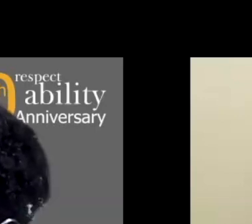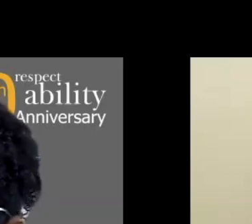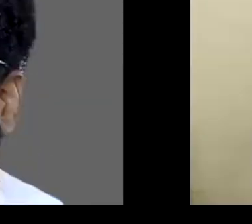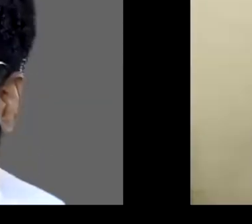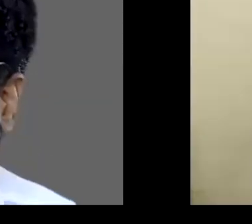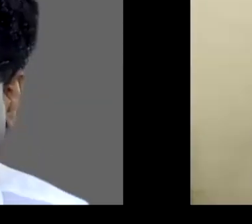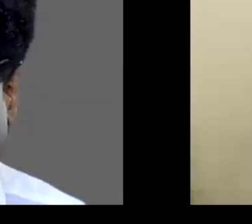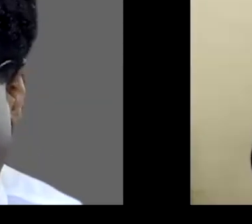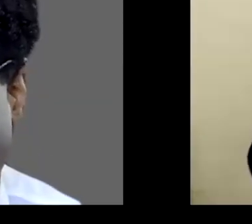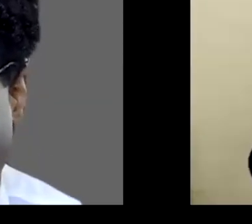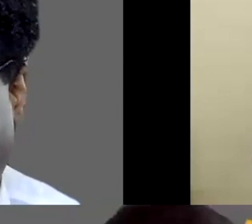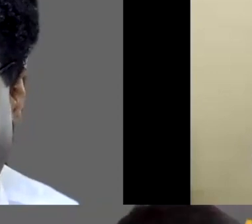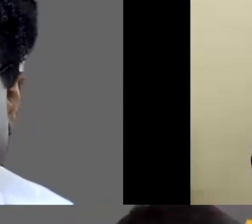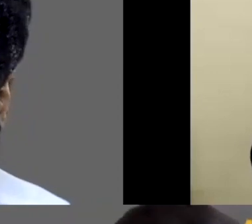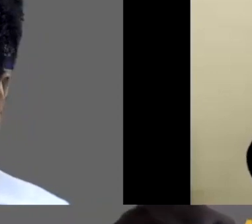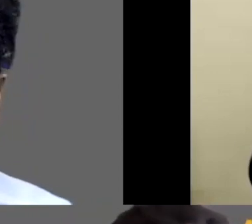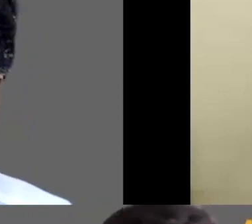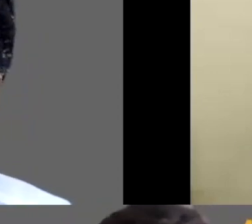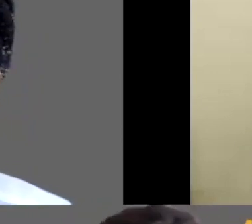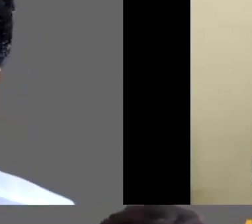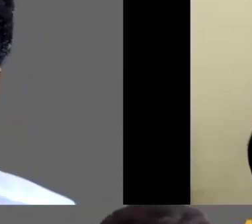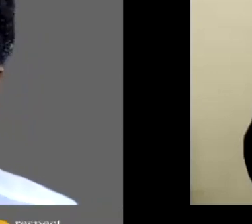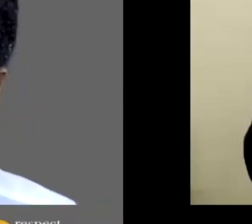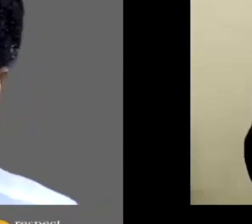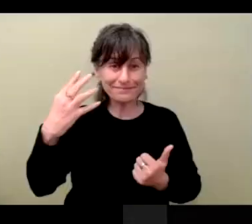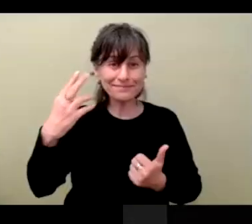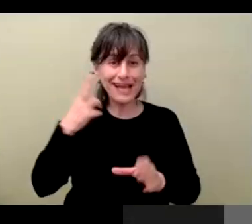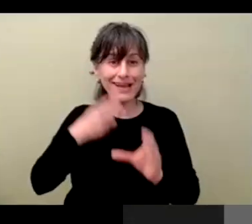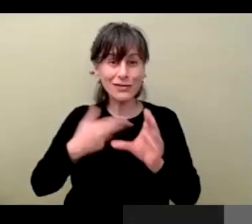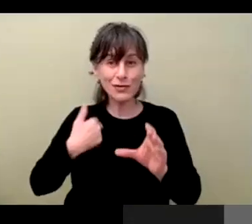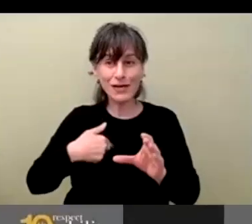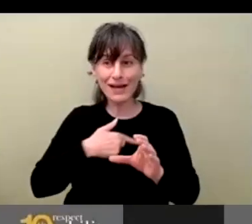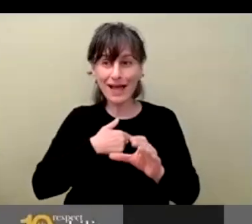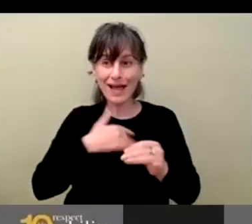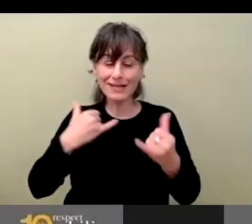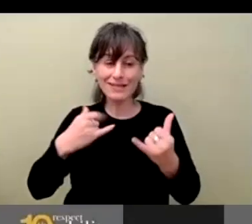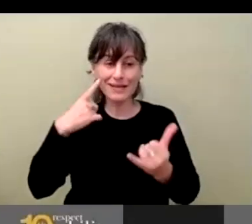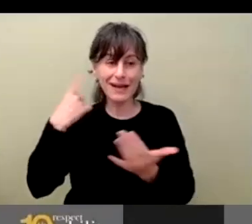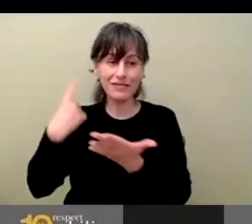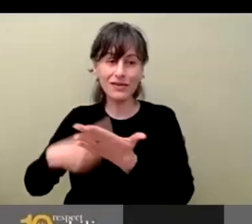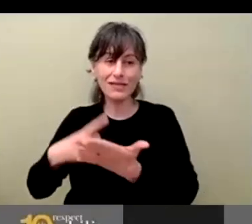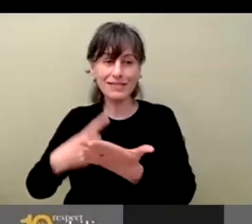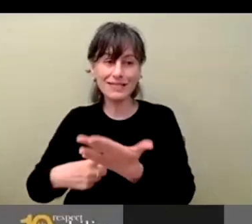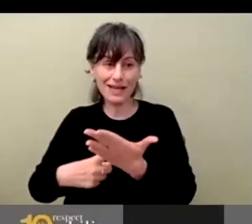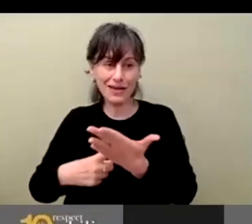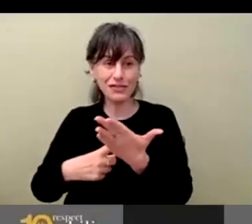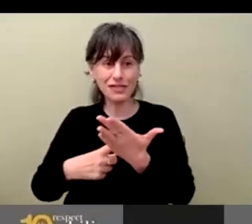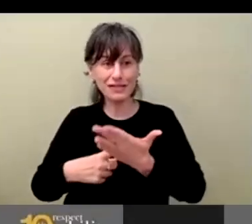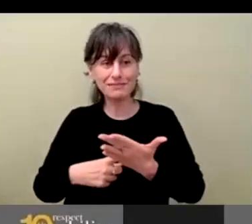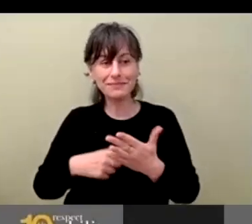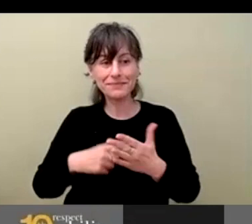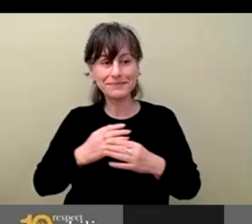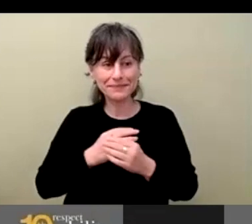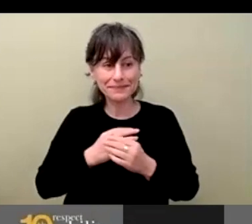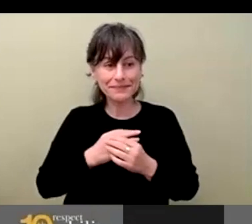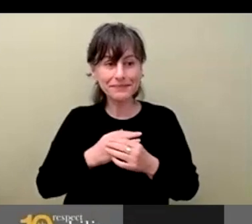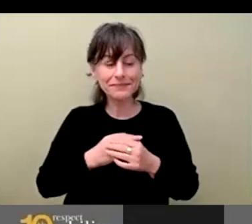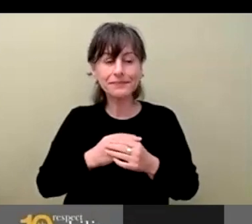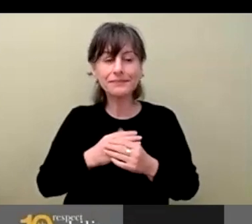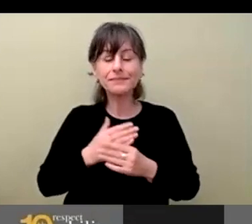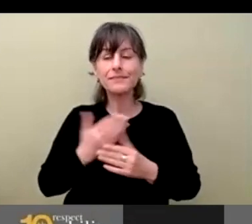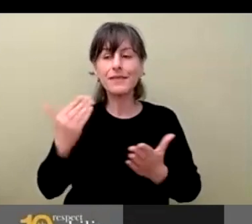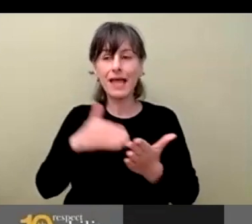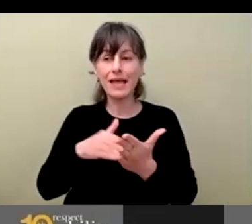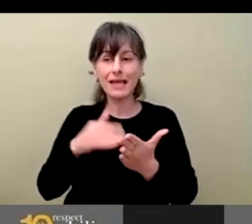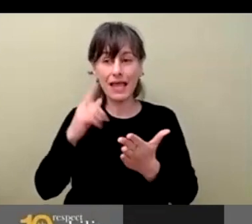of them to turn their cameras on and join us in this conversation today. So again, for